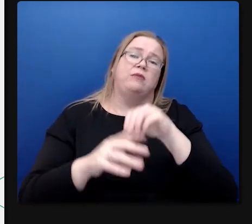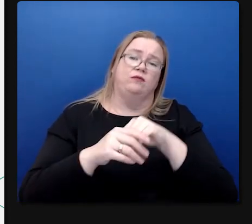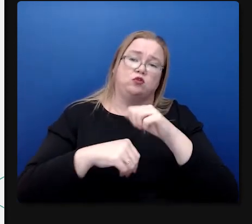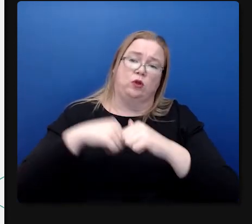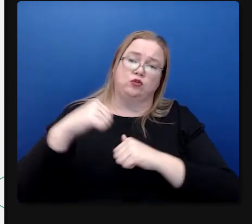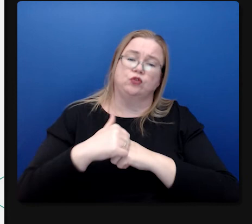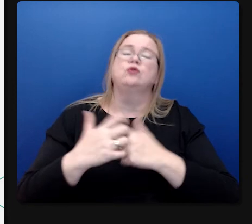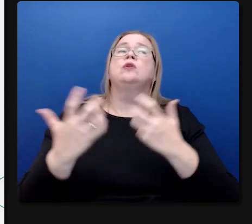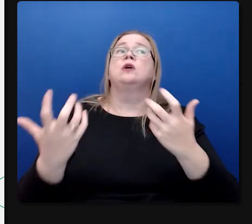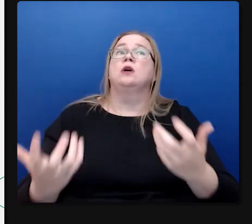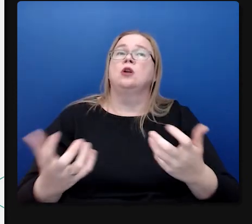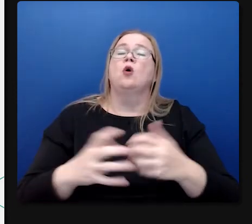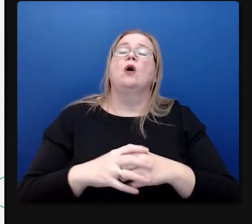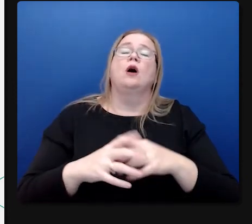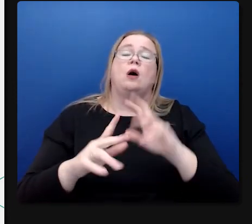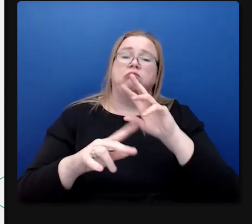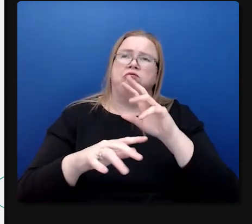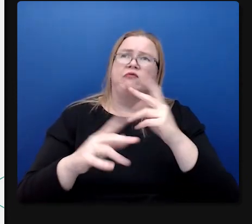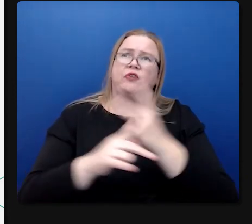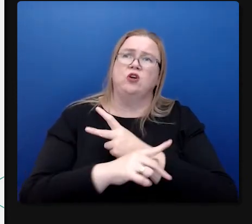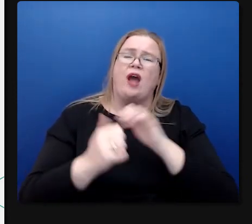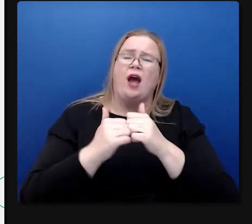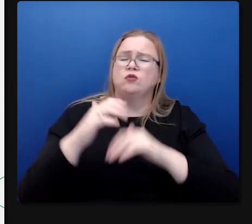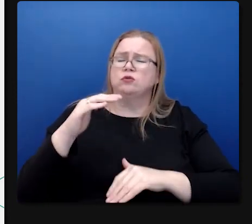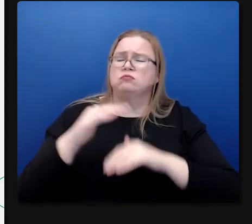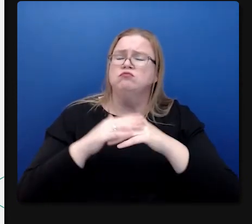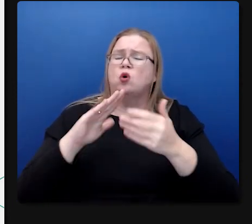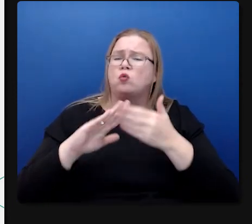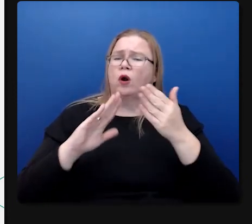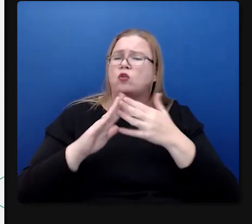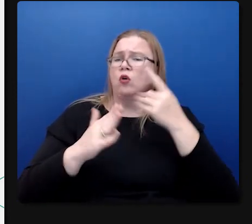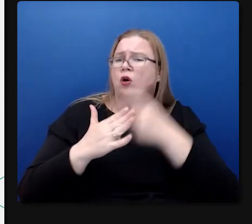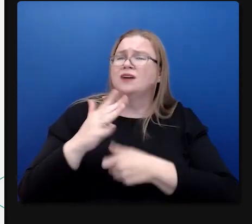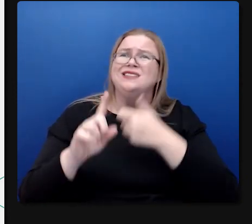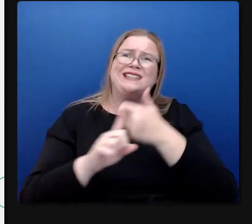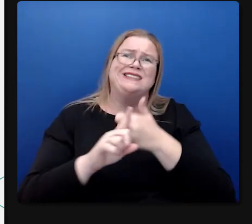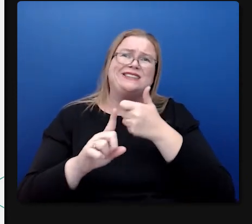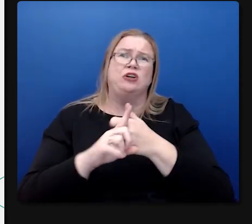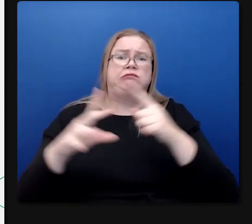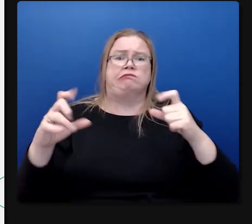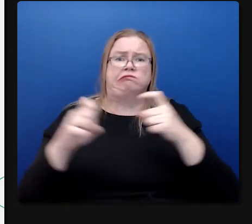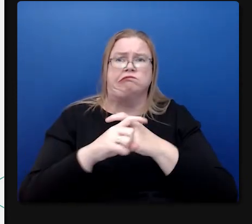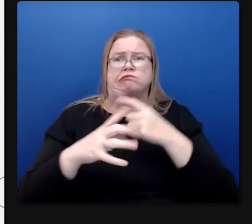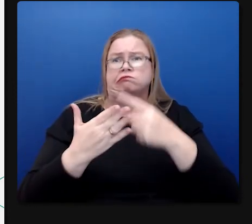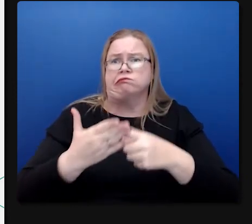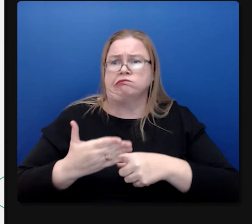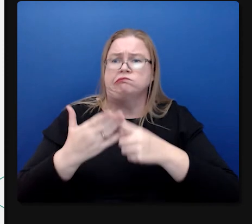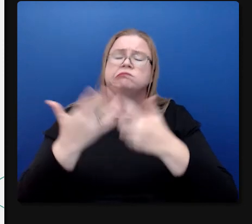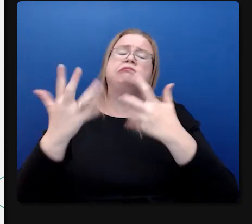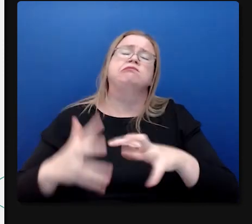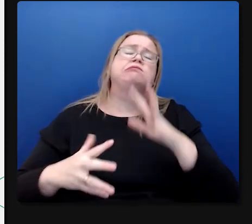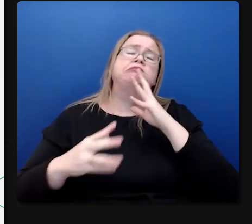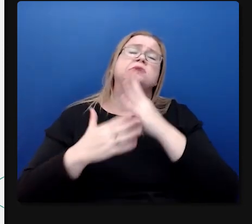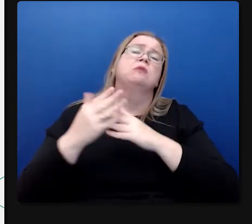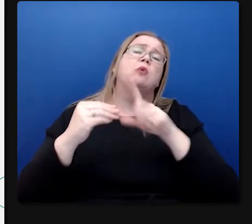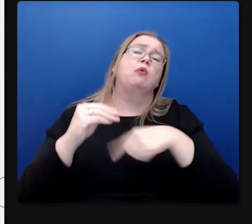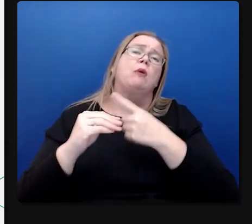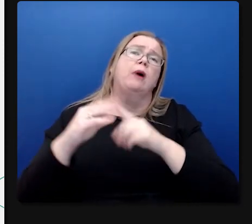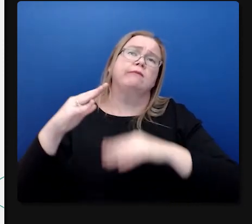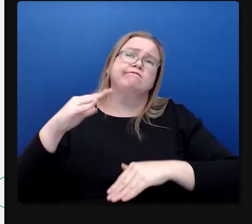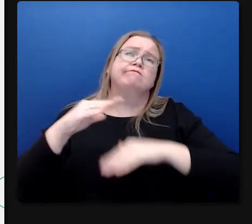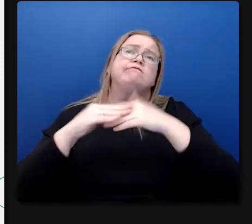infrastructure. Figuring out how to optimize runner costs is its own very complex discussion. We've already talked a little bit